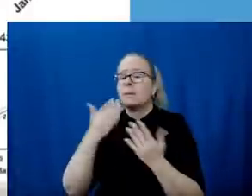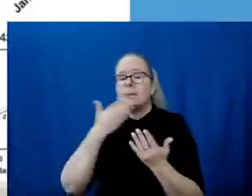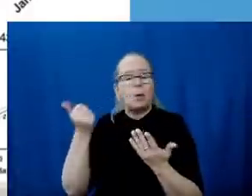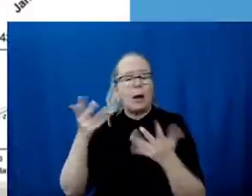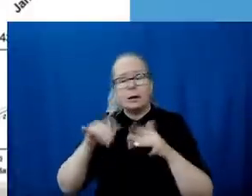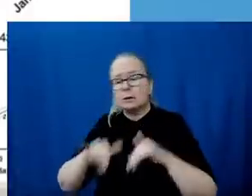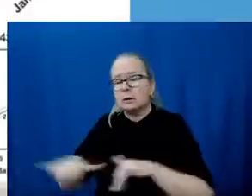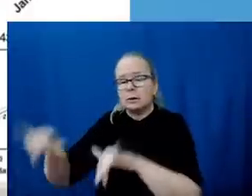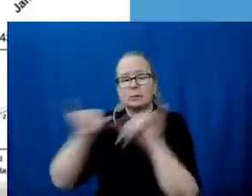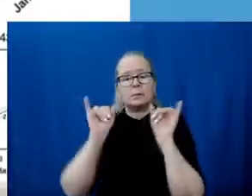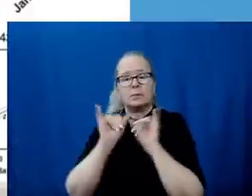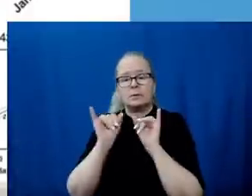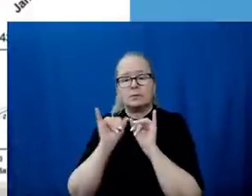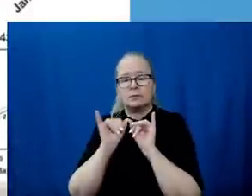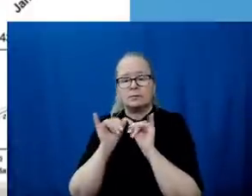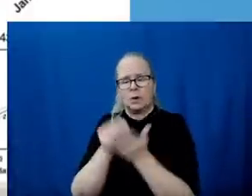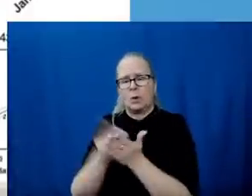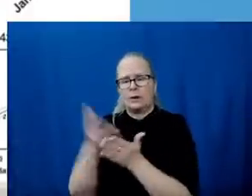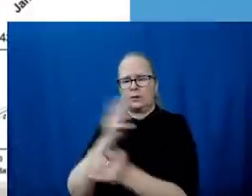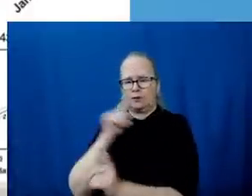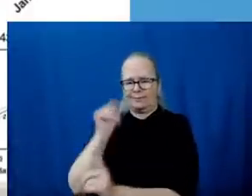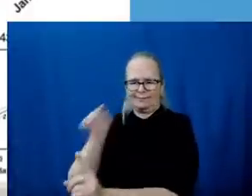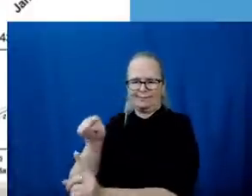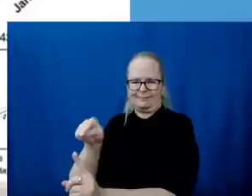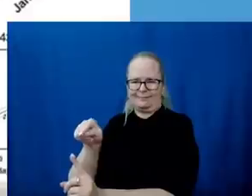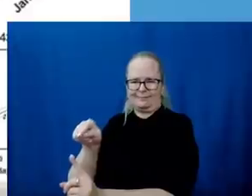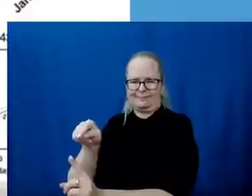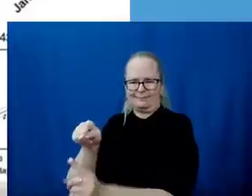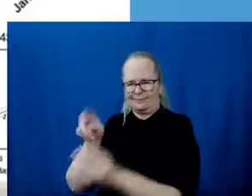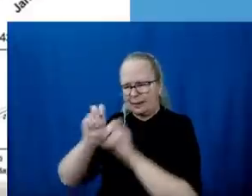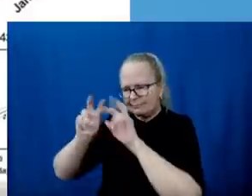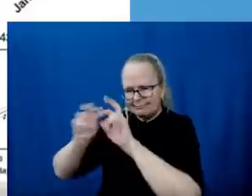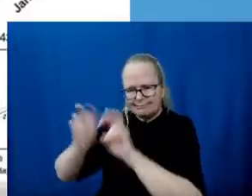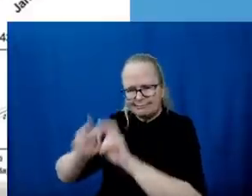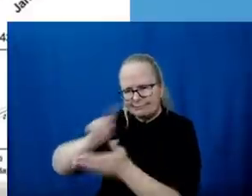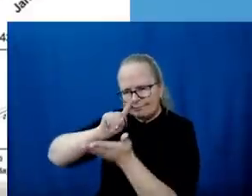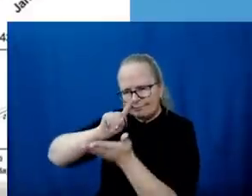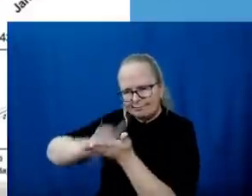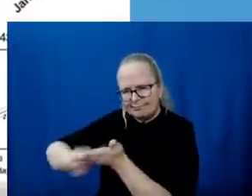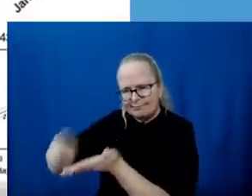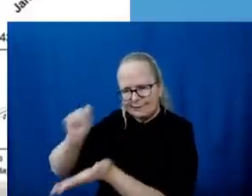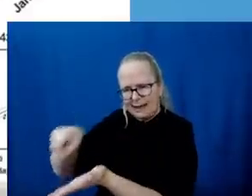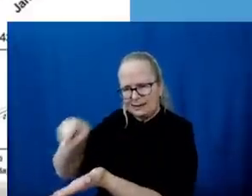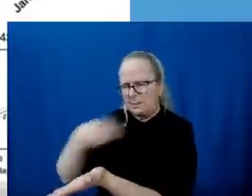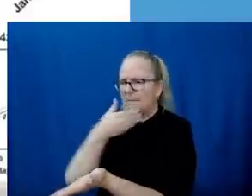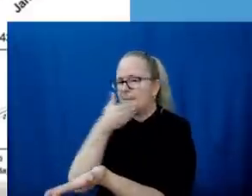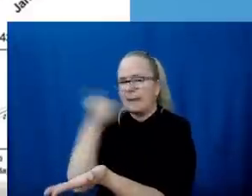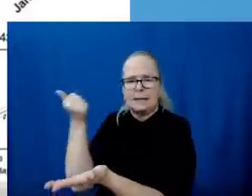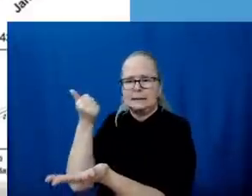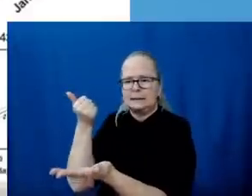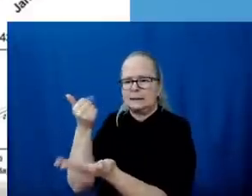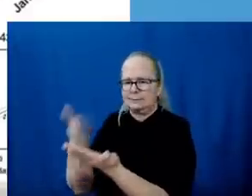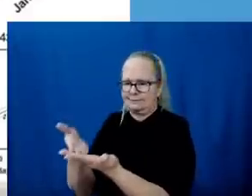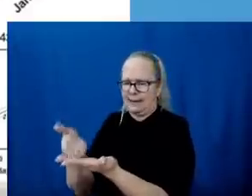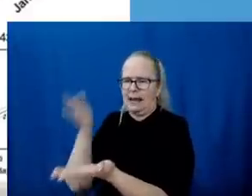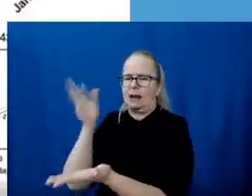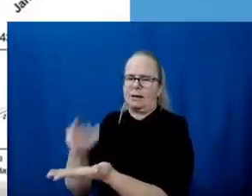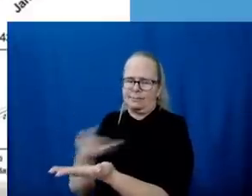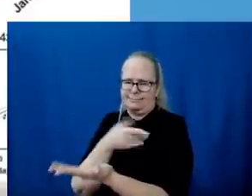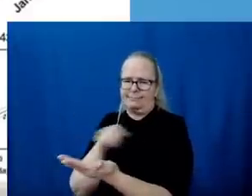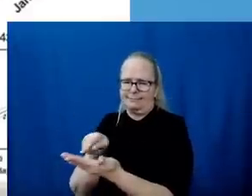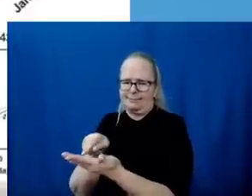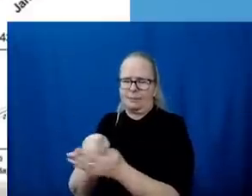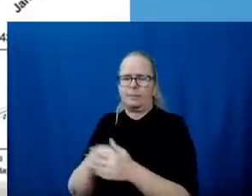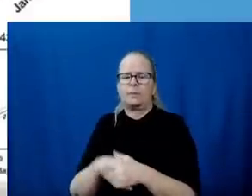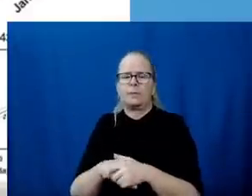the gold standard by which to measure COVID-19 community burden, and probably has been all along.